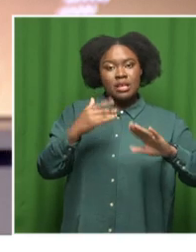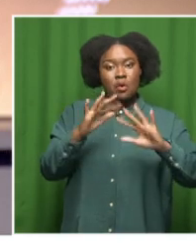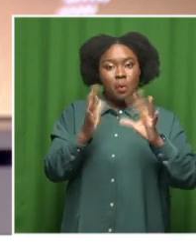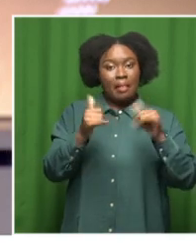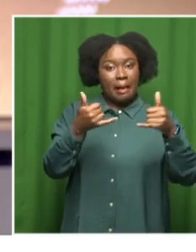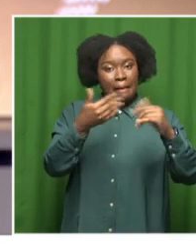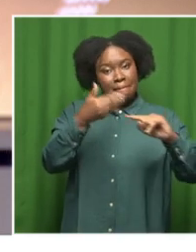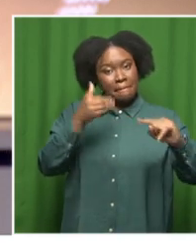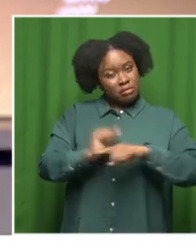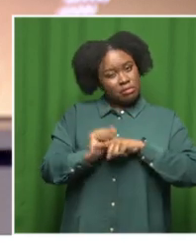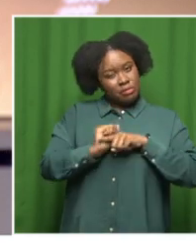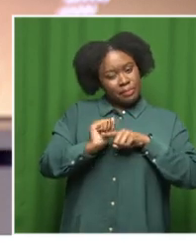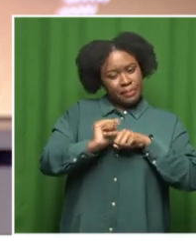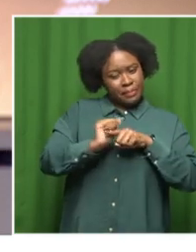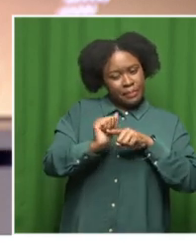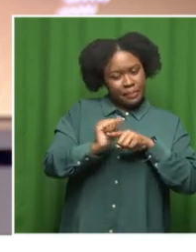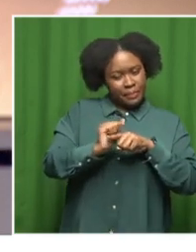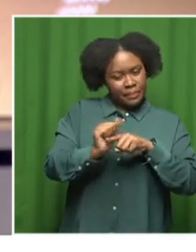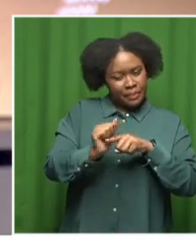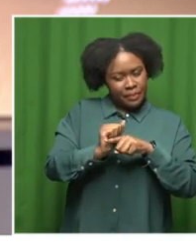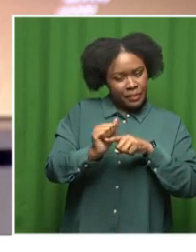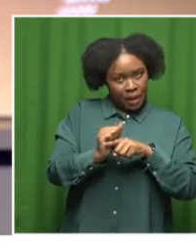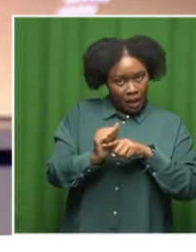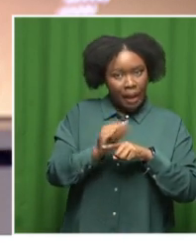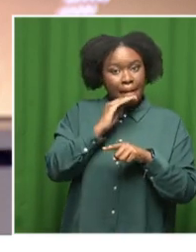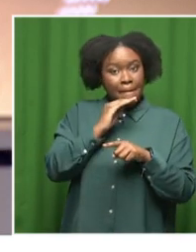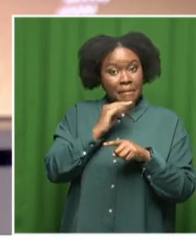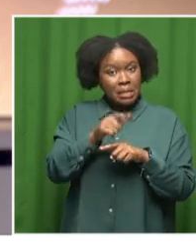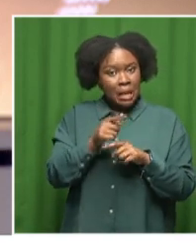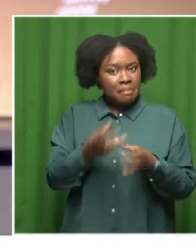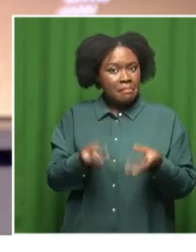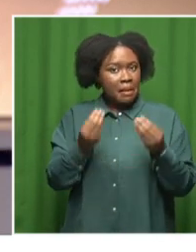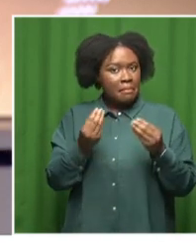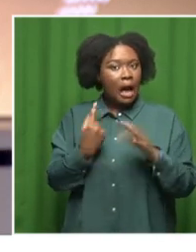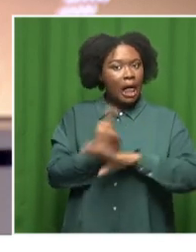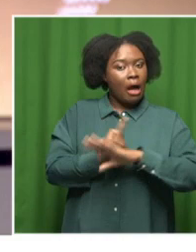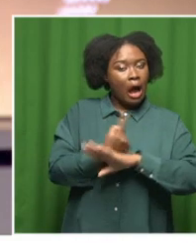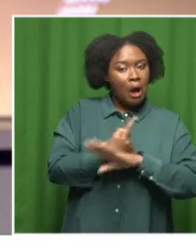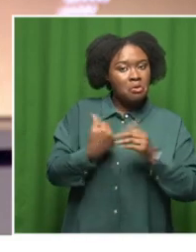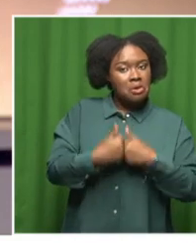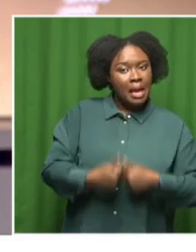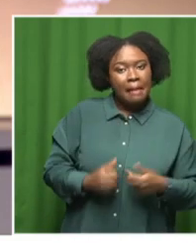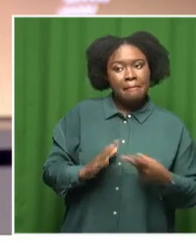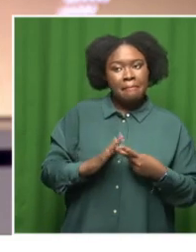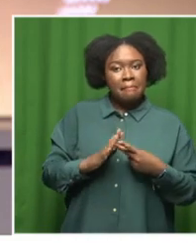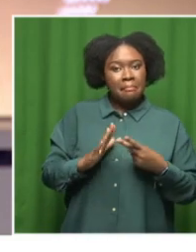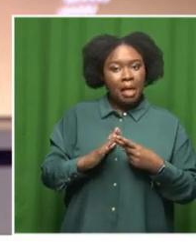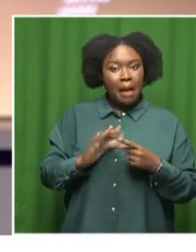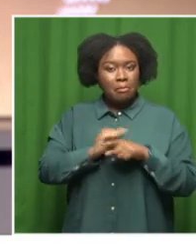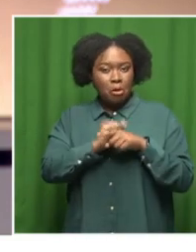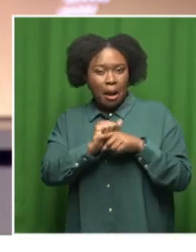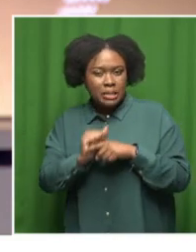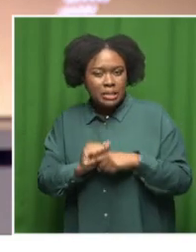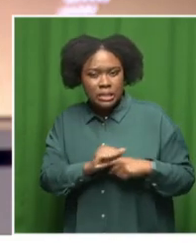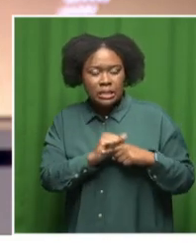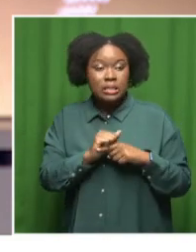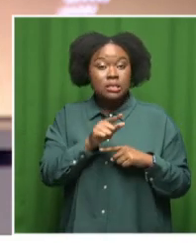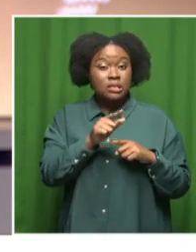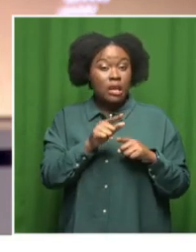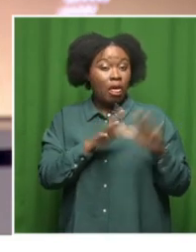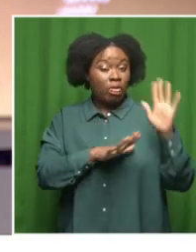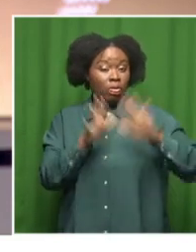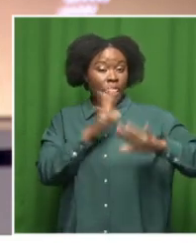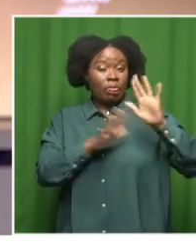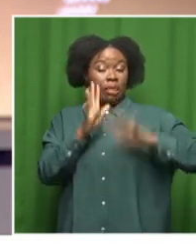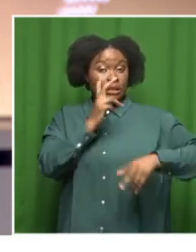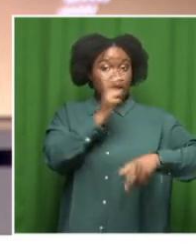play a longer format of the game, so they're getting more game time, they're getting to face more deliveries out in the middle in difficult conditions.